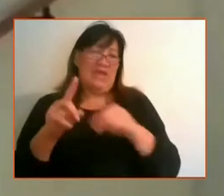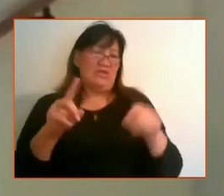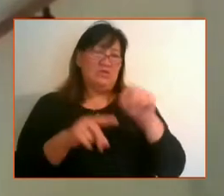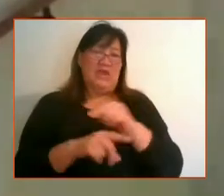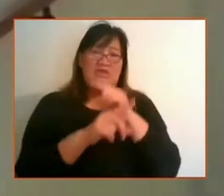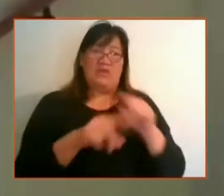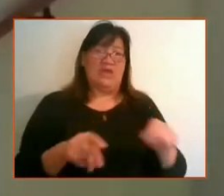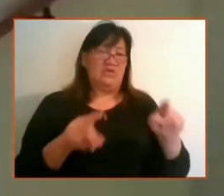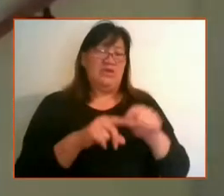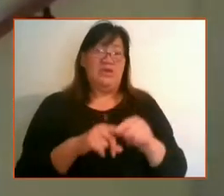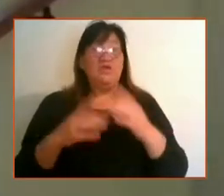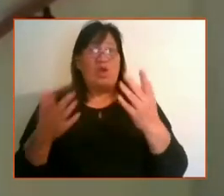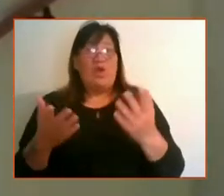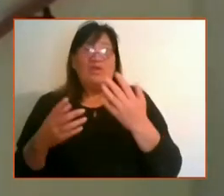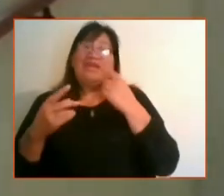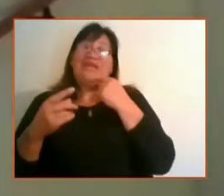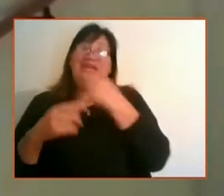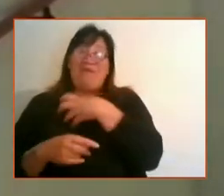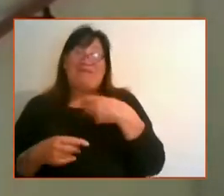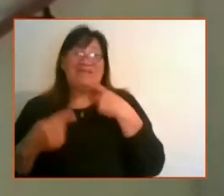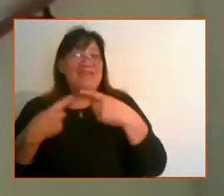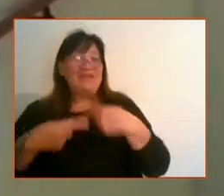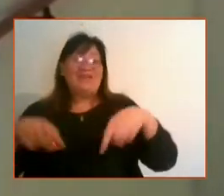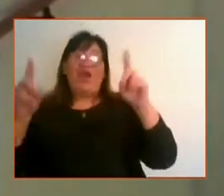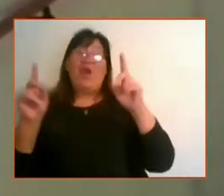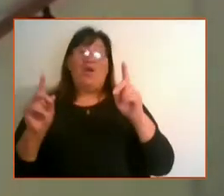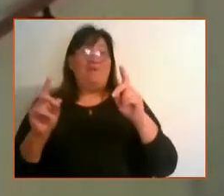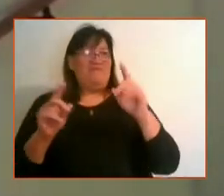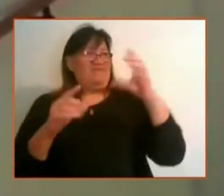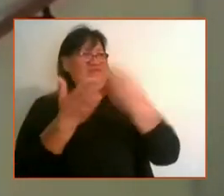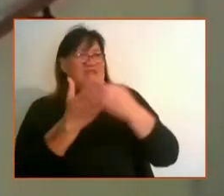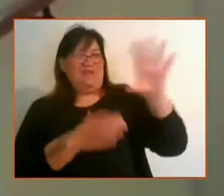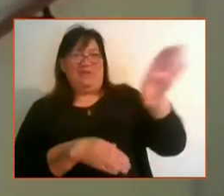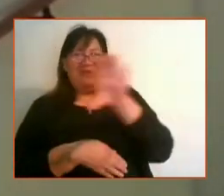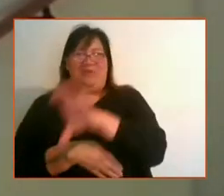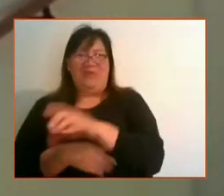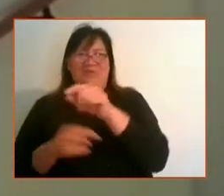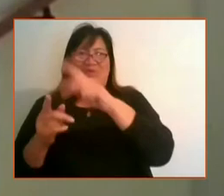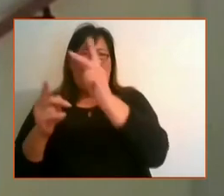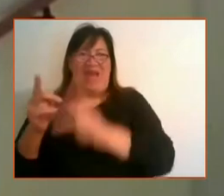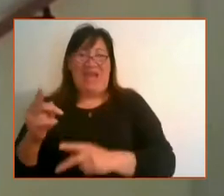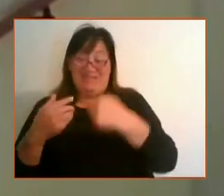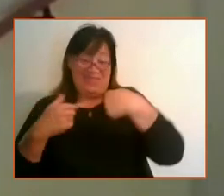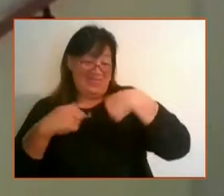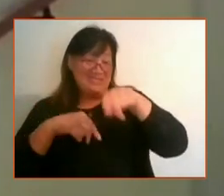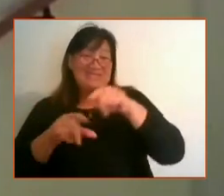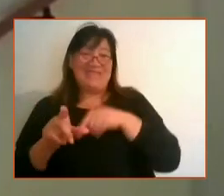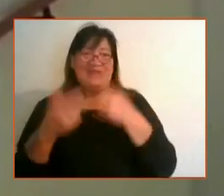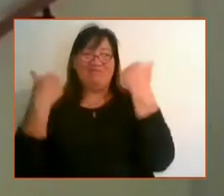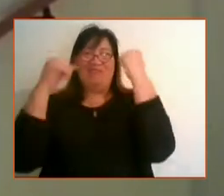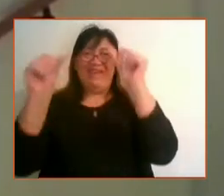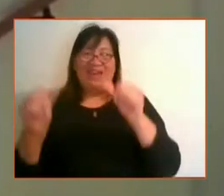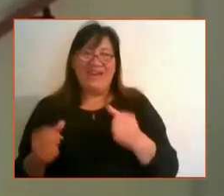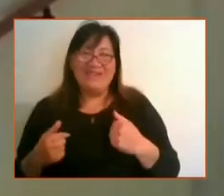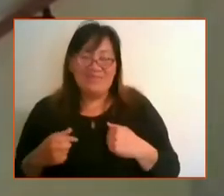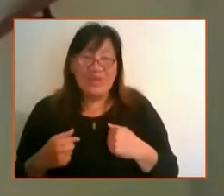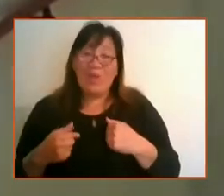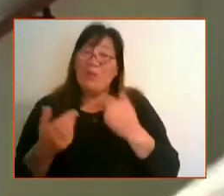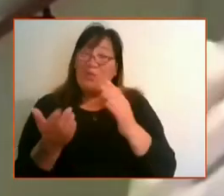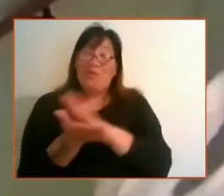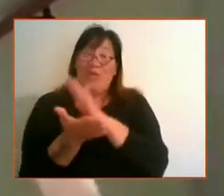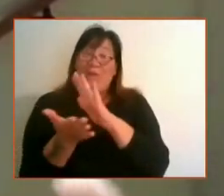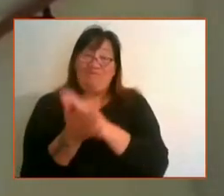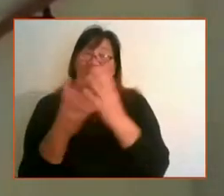relief when the government announced an historic funding injection into the sector earlier this year. It was received well,